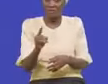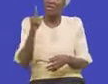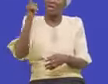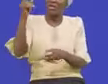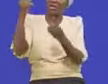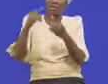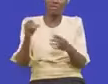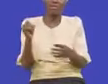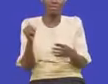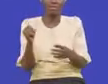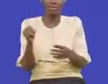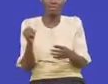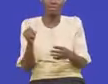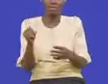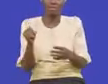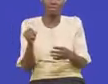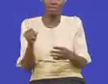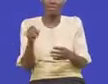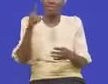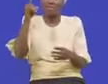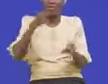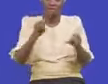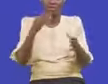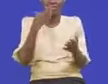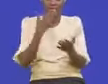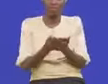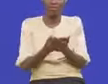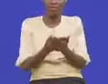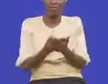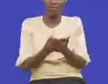a esa afisi afisi ova ewona nyu